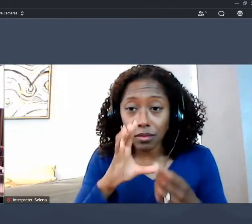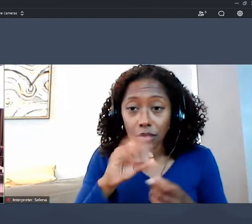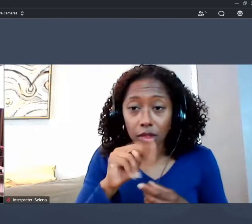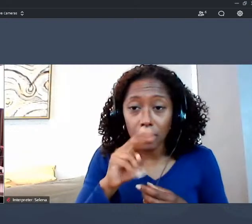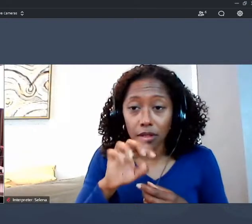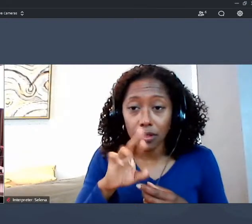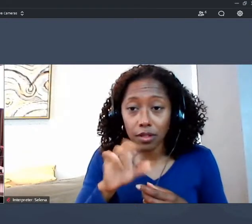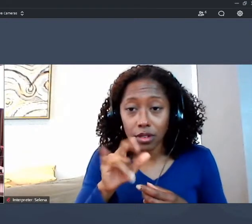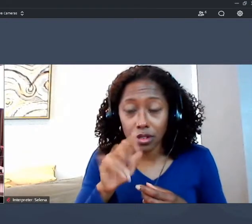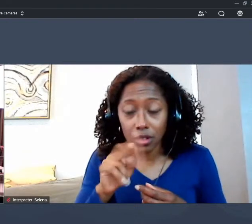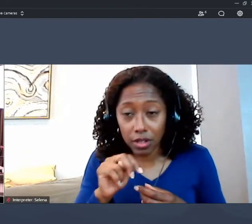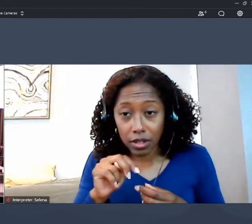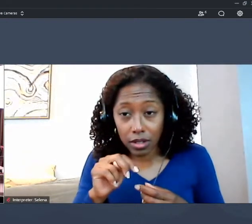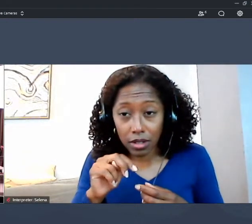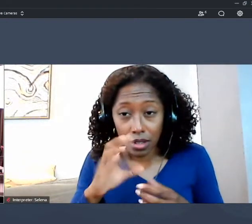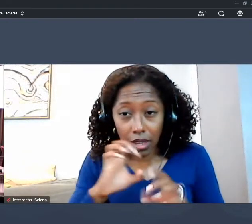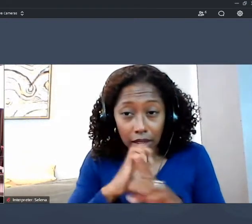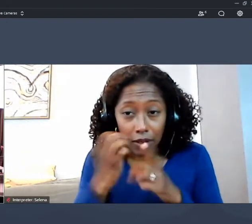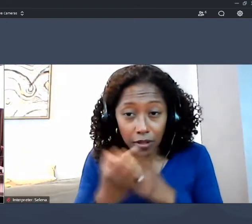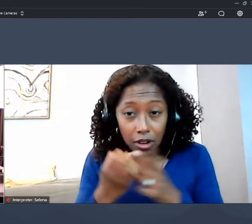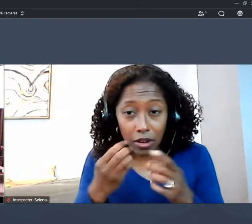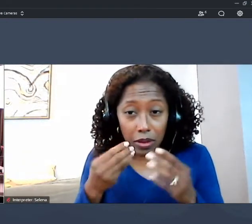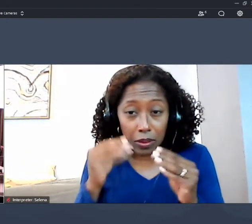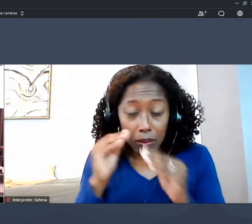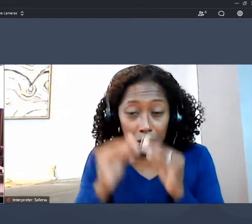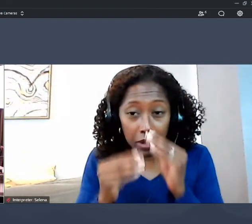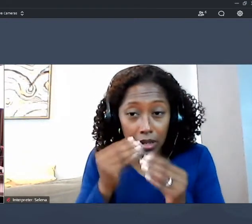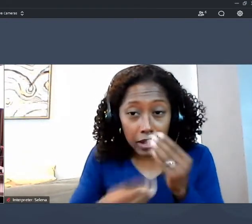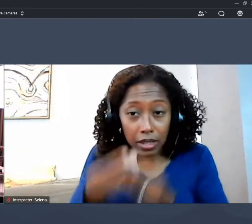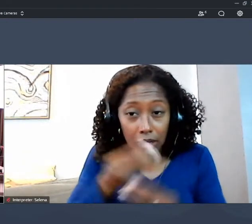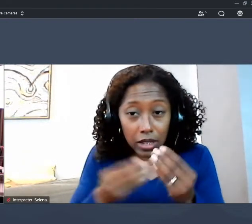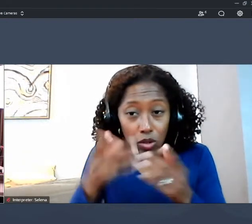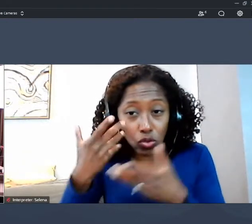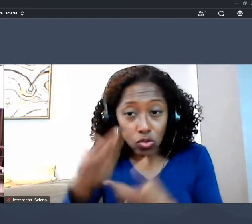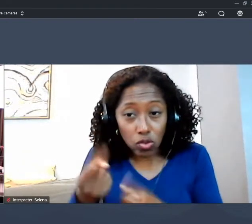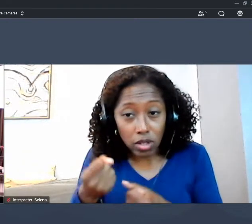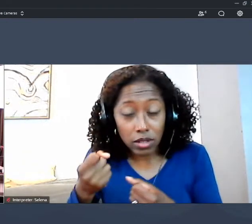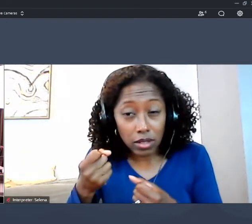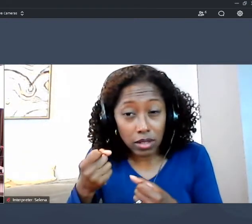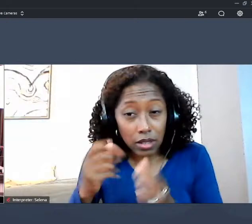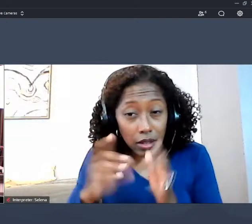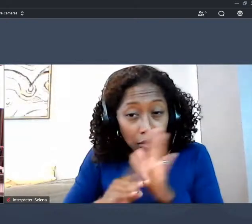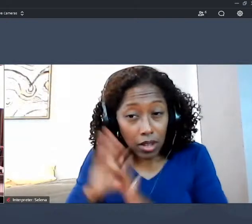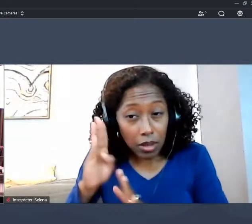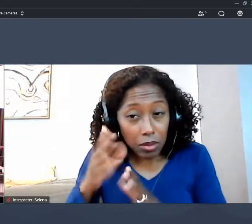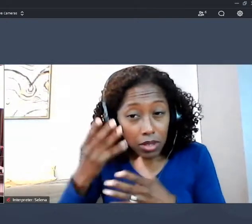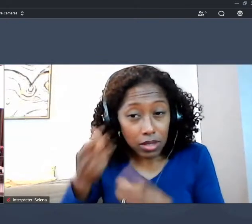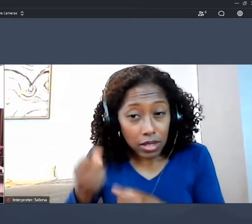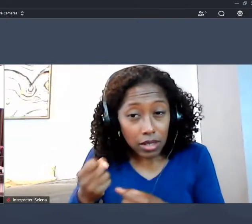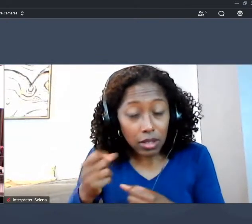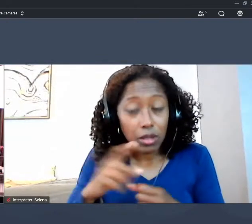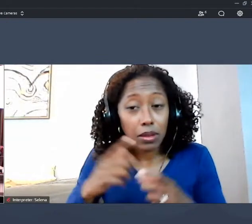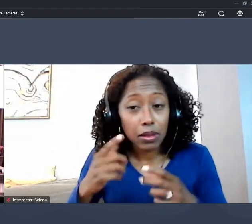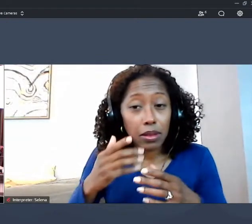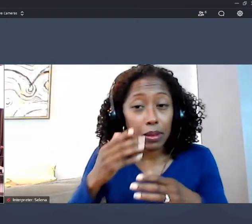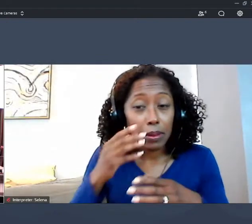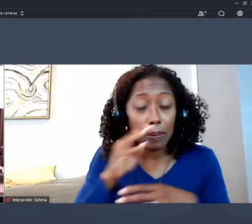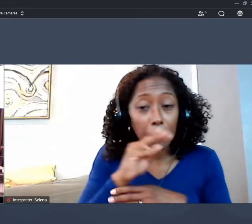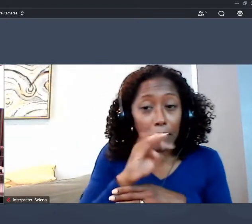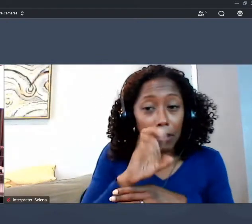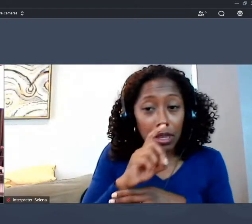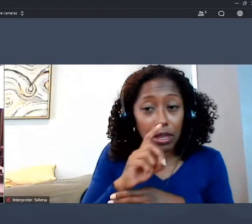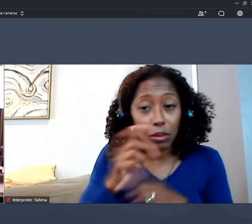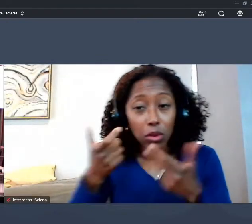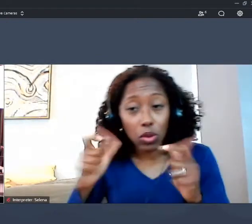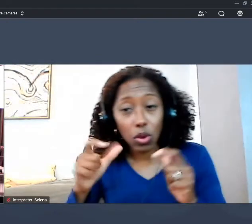Diesel Settlement Environmental Mitigation Trust, VW Settlement, Medium and Large Truck Grant Program in